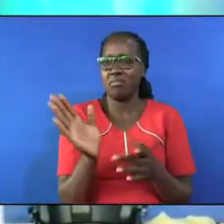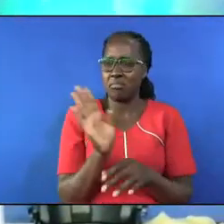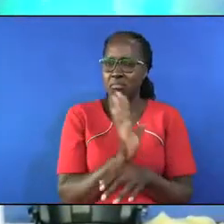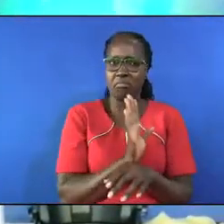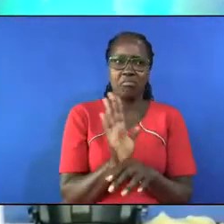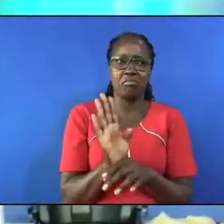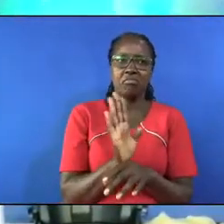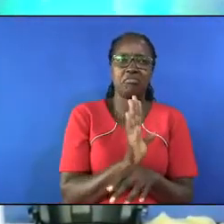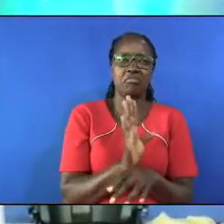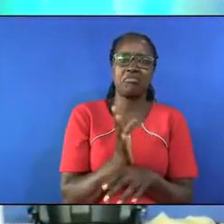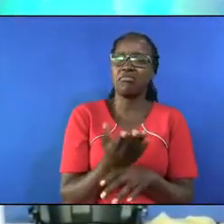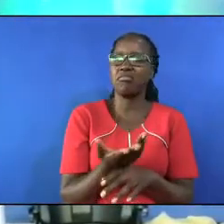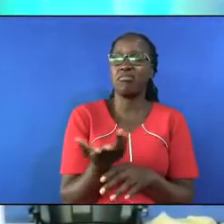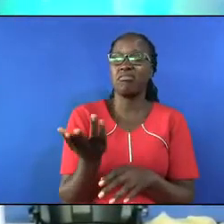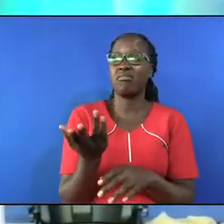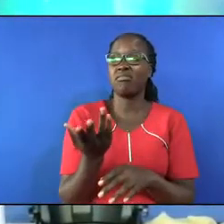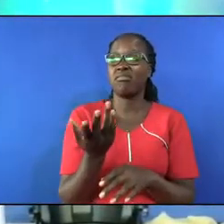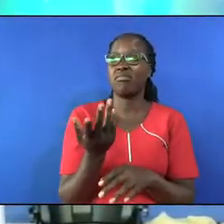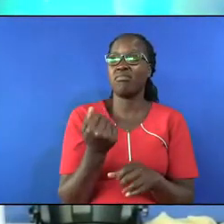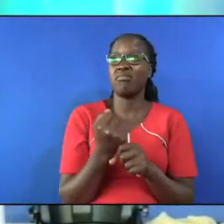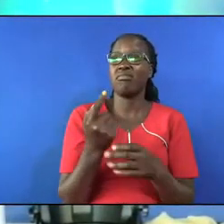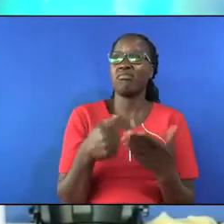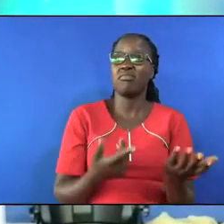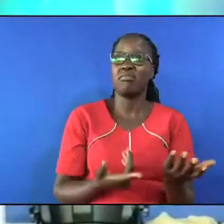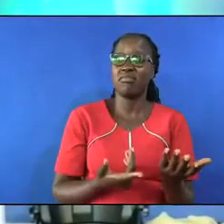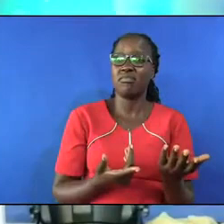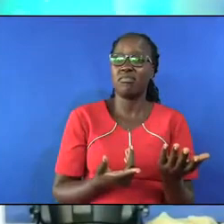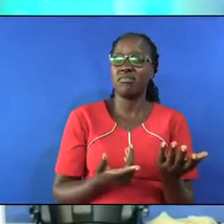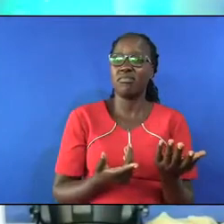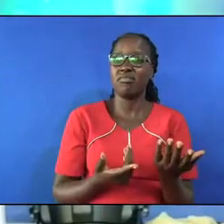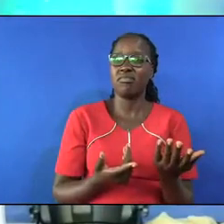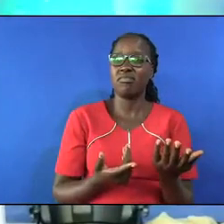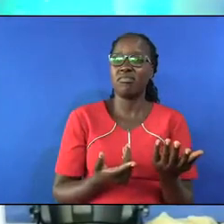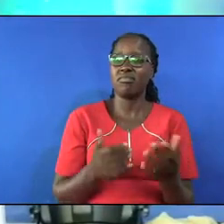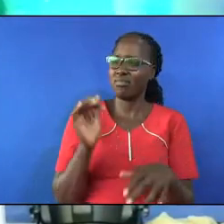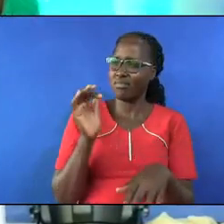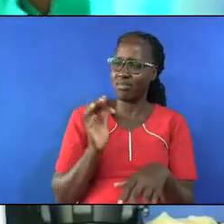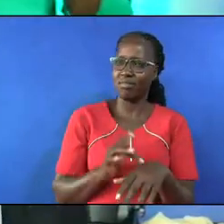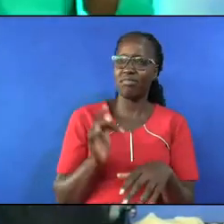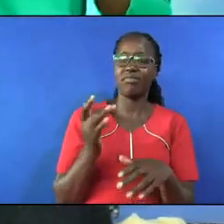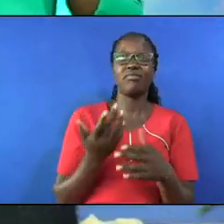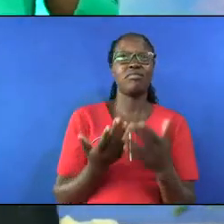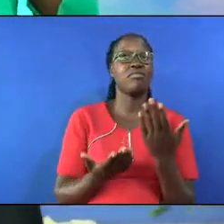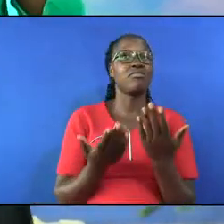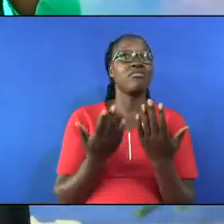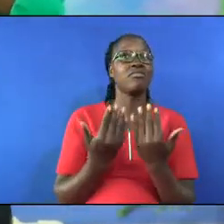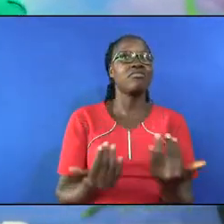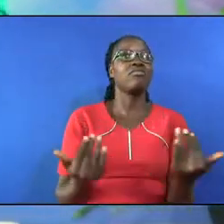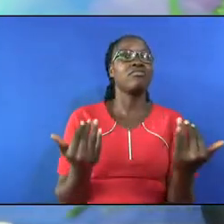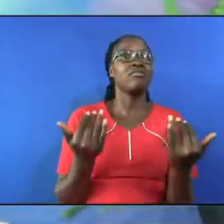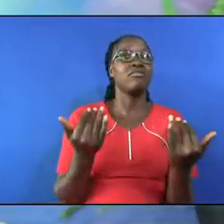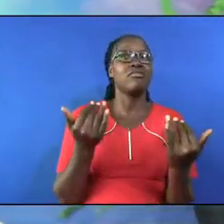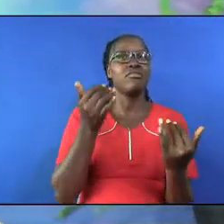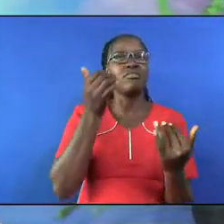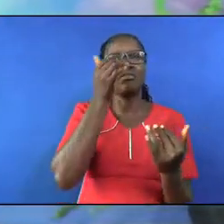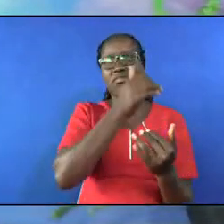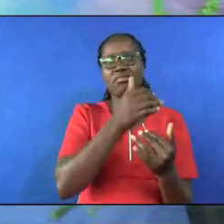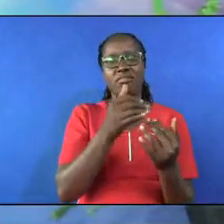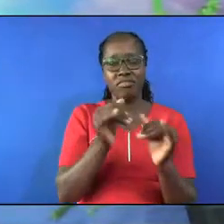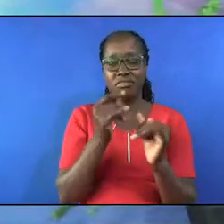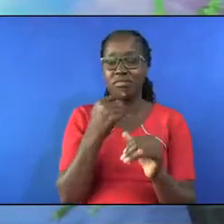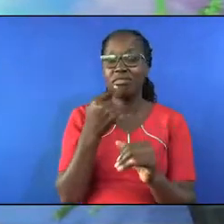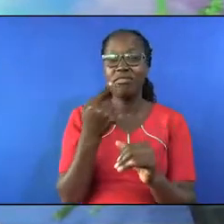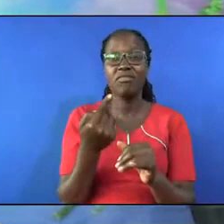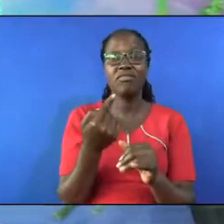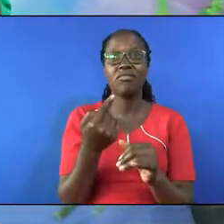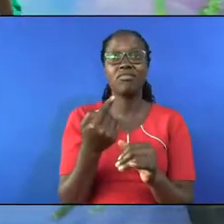busy. What are you doing? You're hindering the work. And yet you yourself, you have neglected this work. So what am I trying to